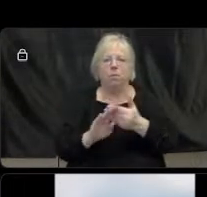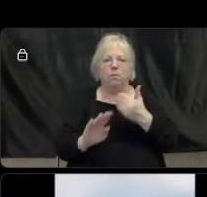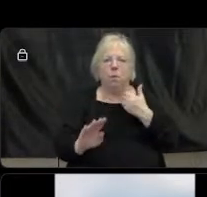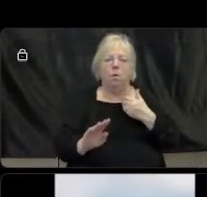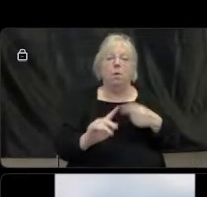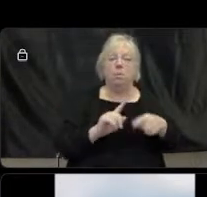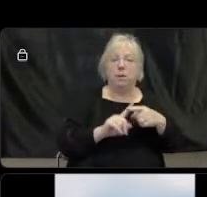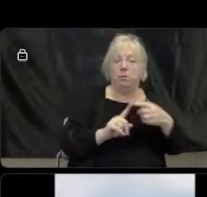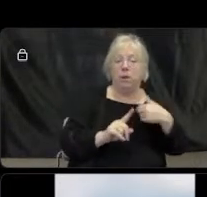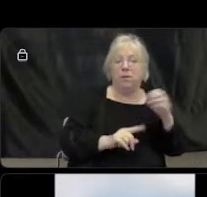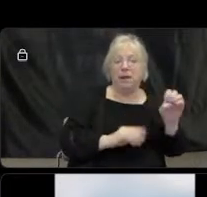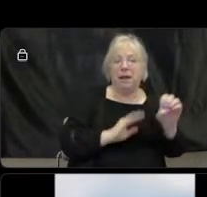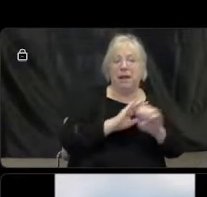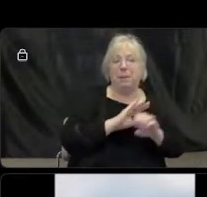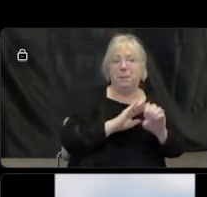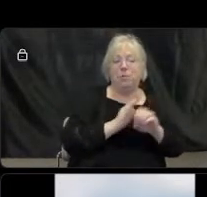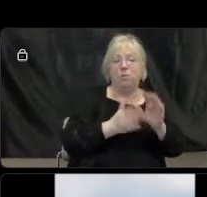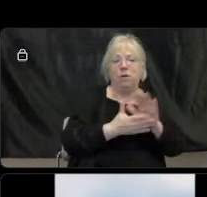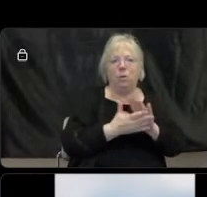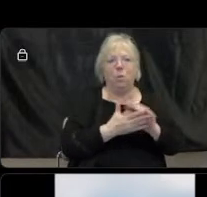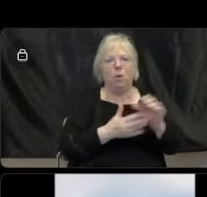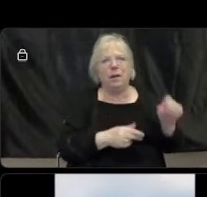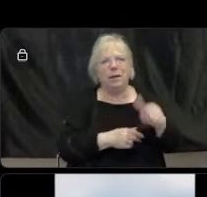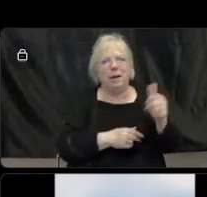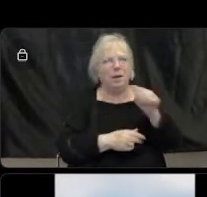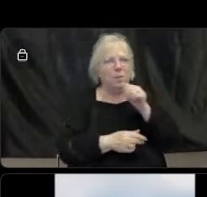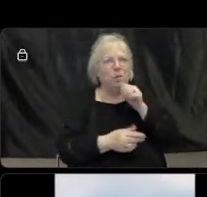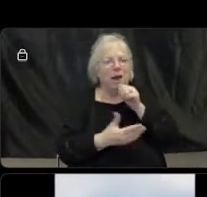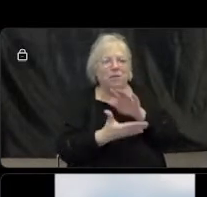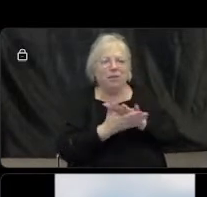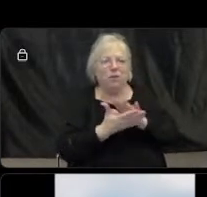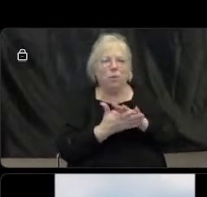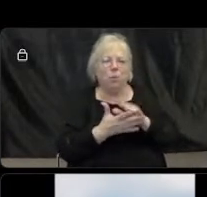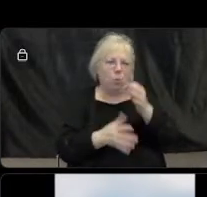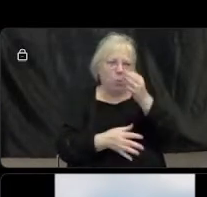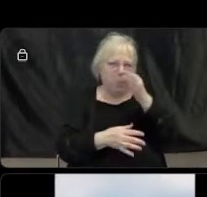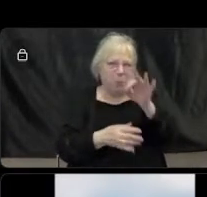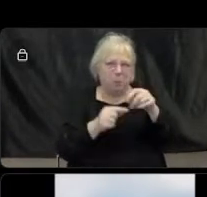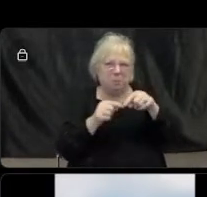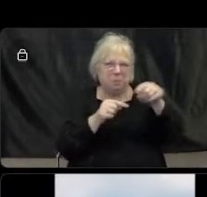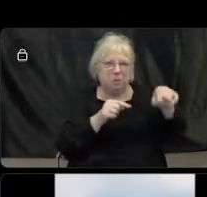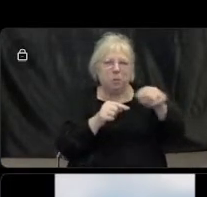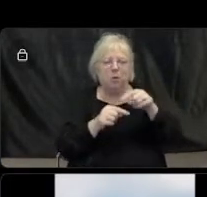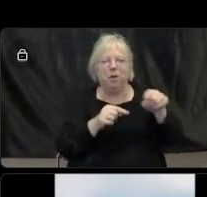elementary school and another private school that's very close. So